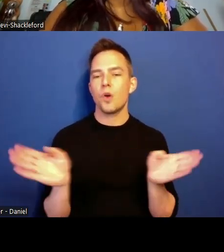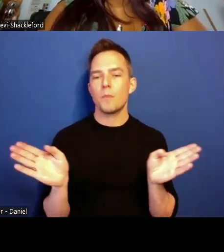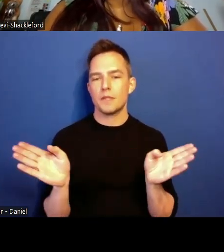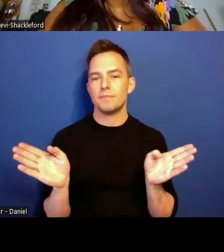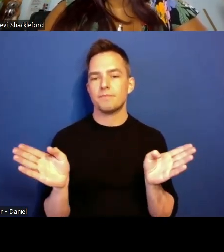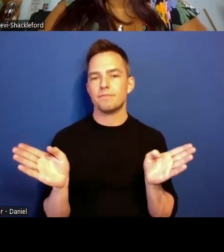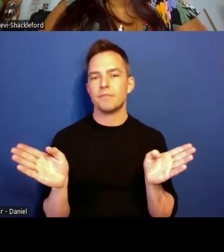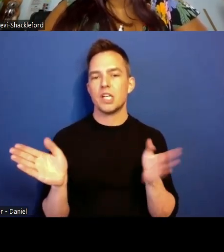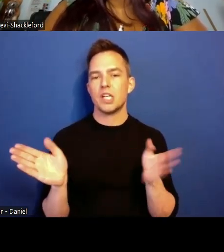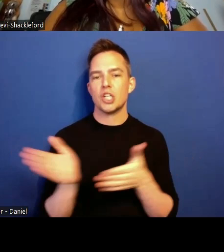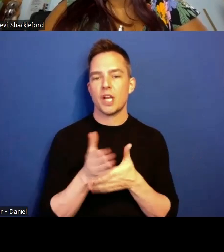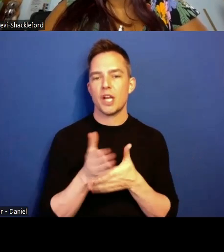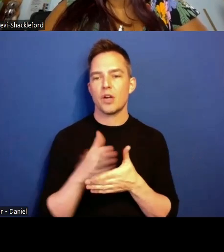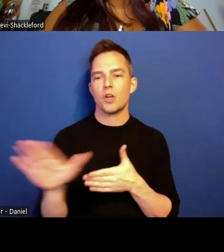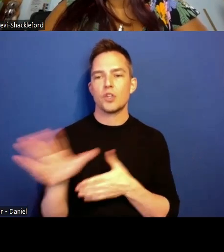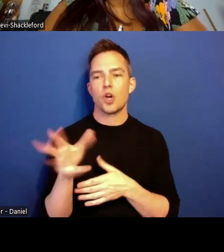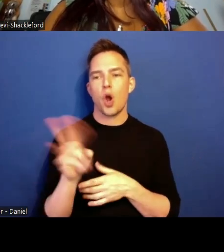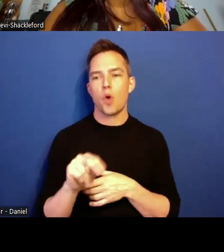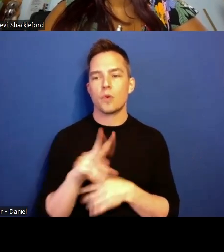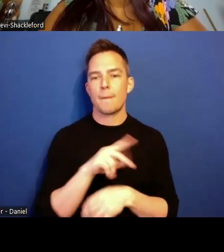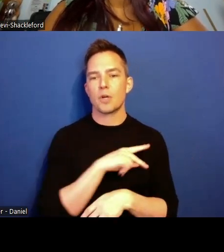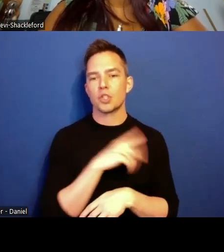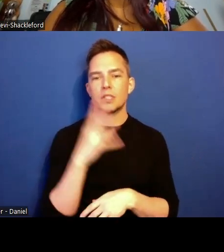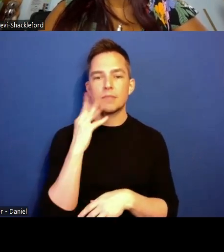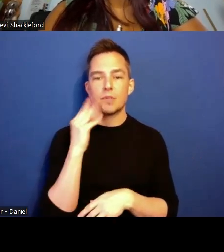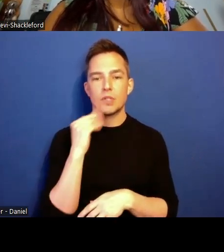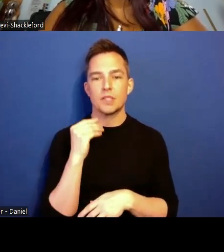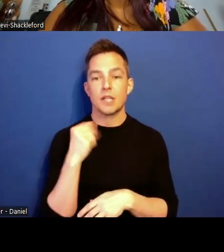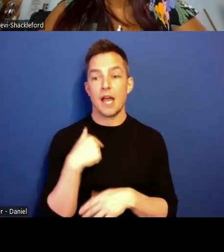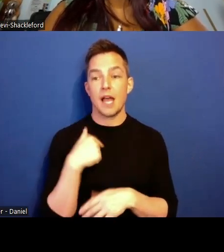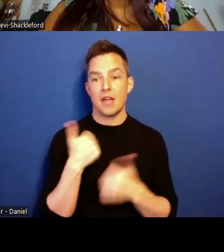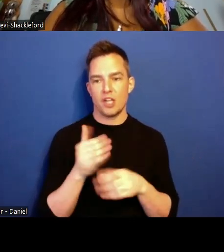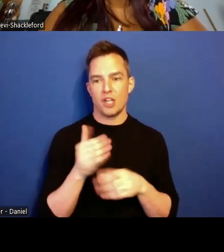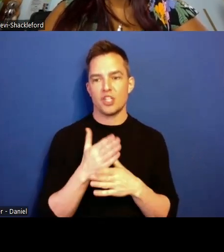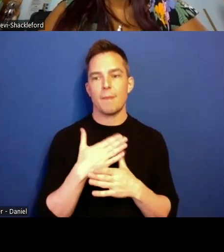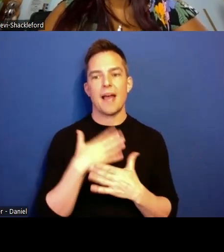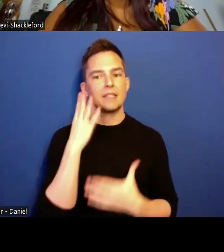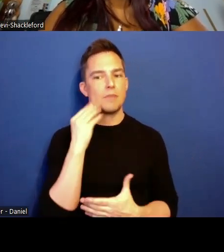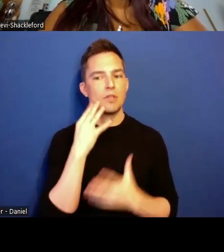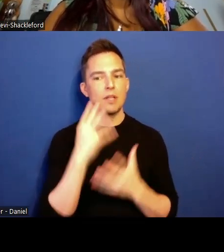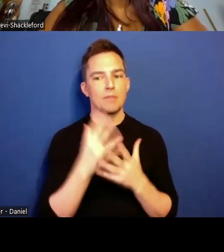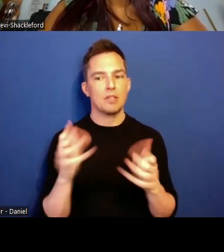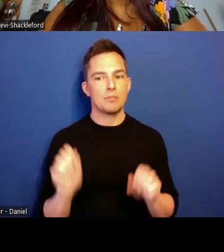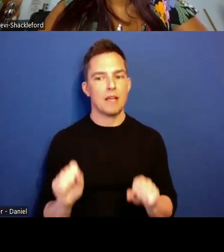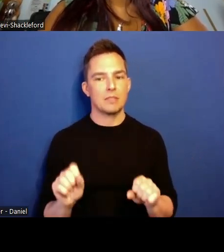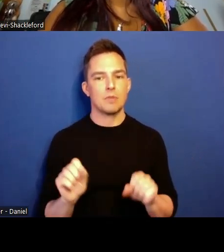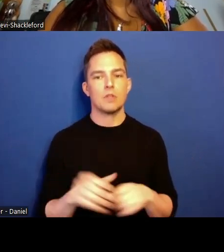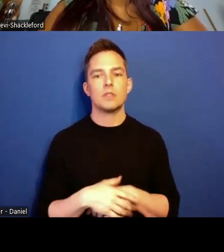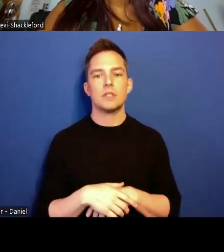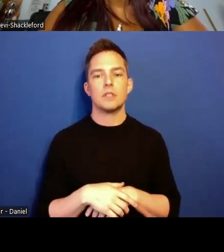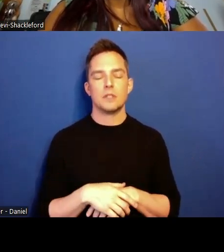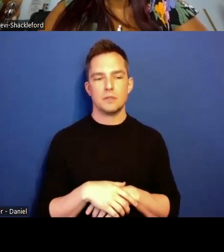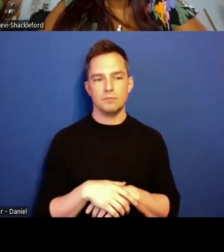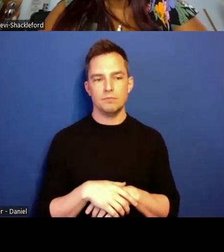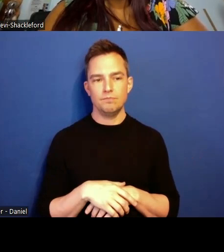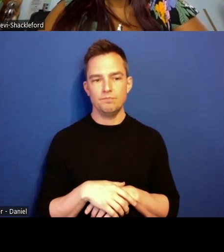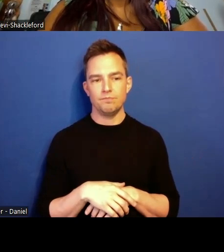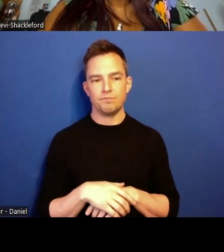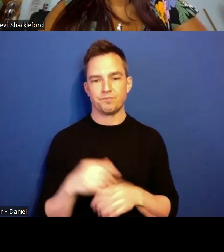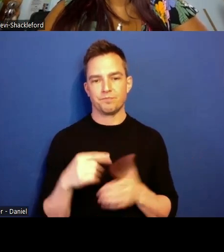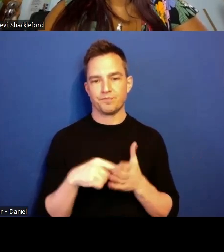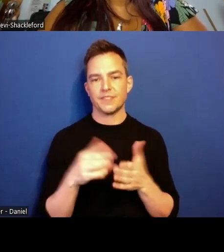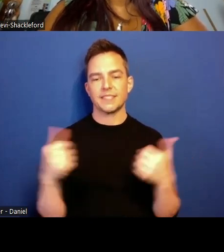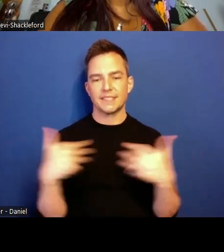Openly sharing your own personal experiences. I try to share my experiences as much as possible. It's